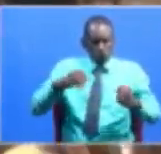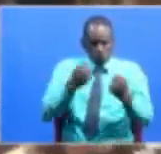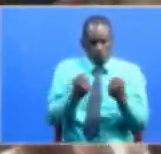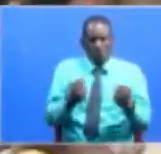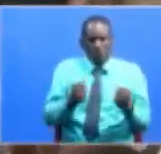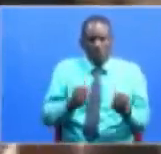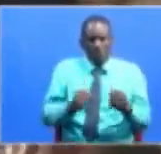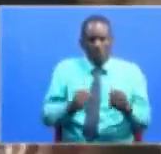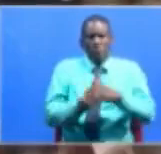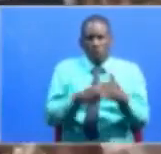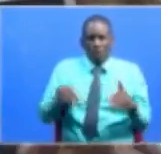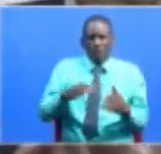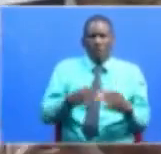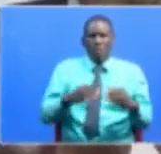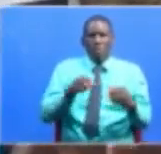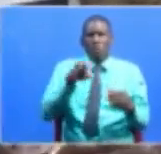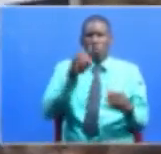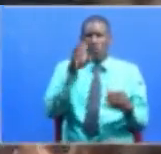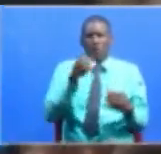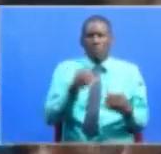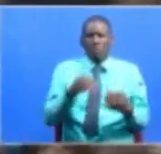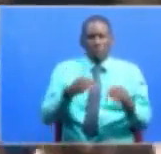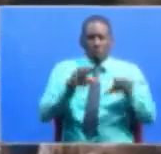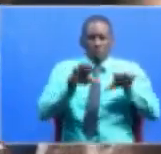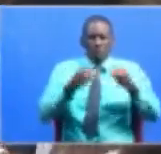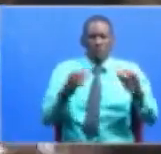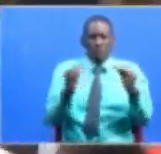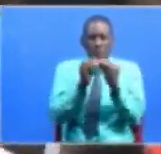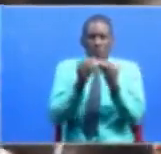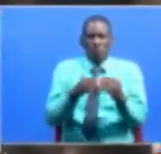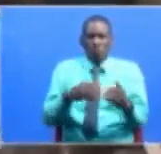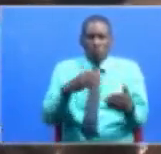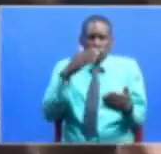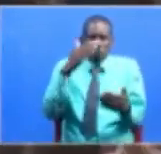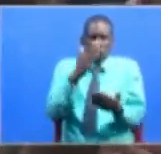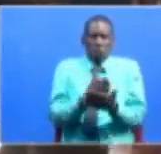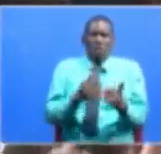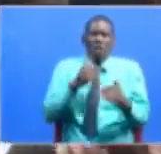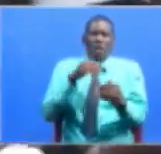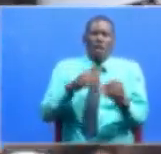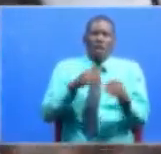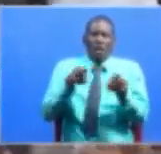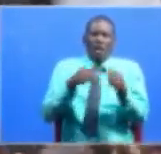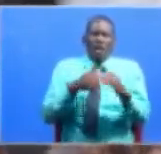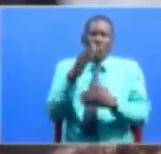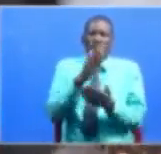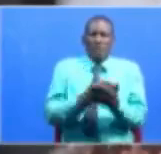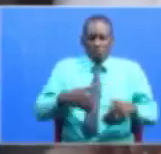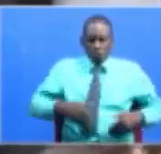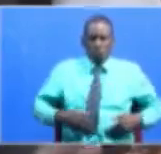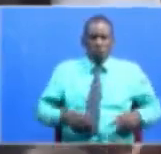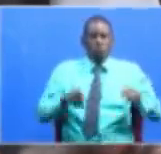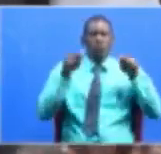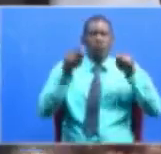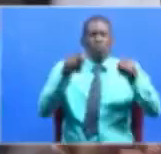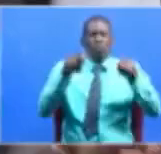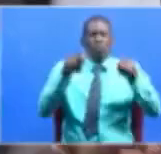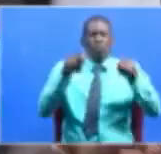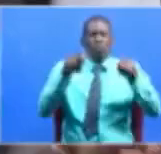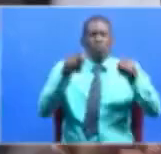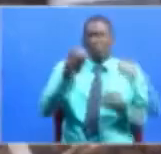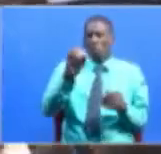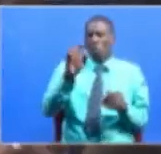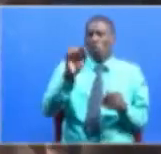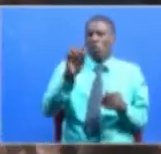However, the party would soon be cut short as a section of youth shouted down Governor Otuoma, accusing